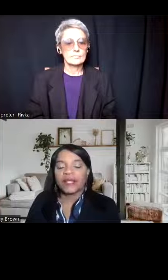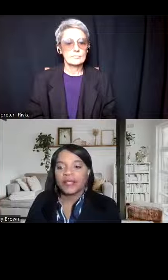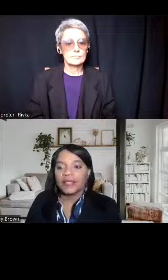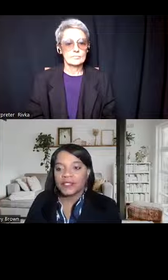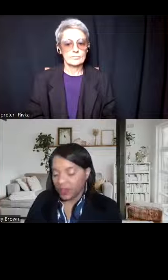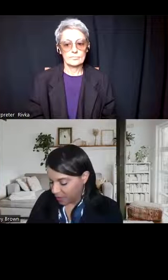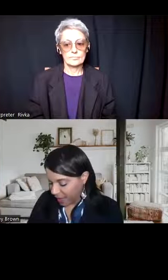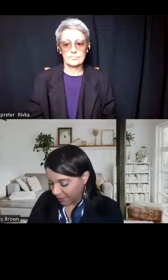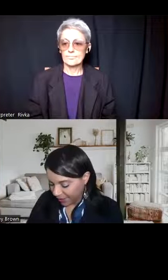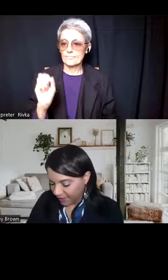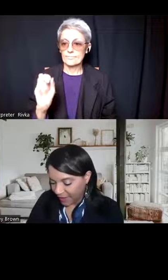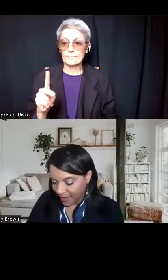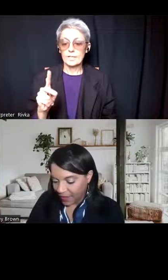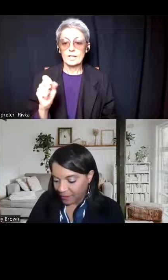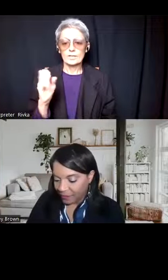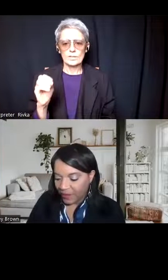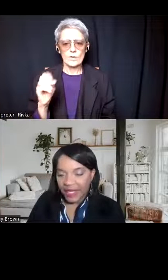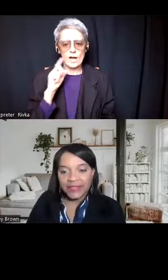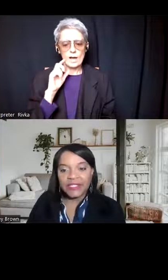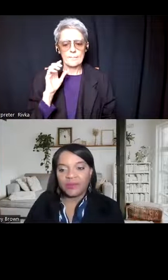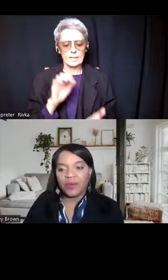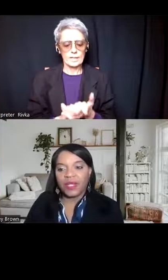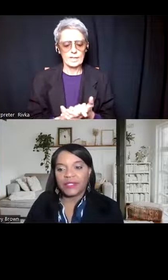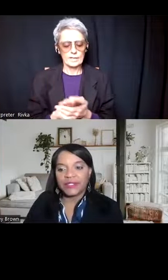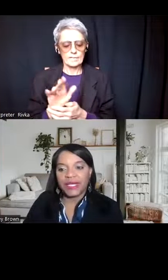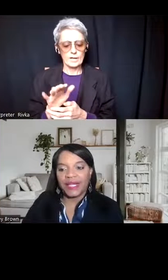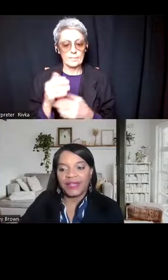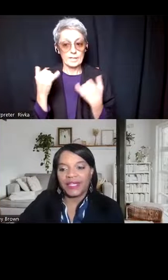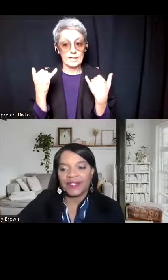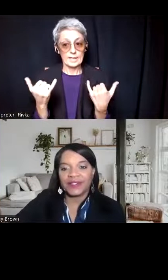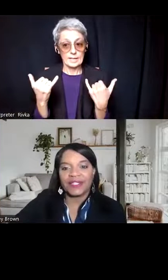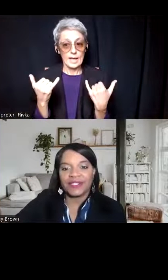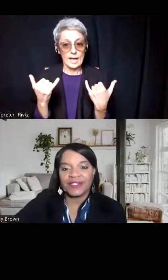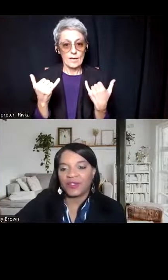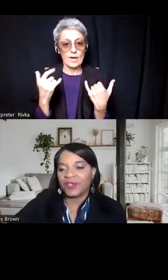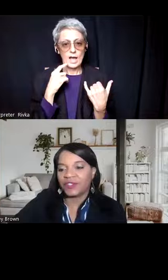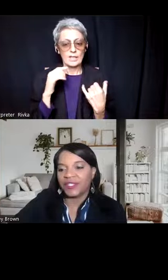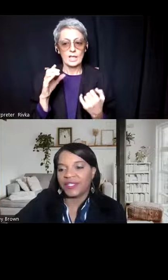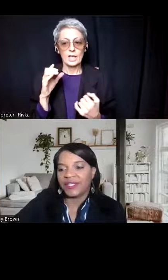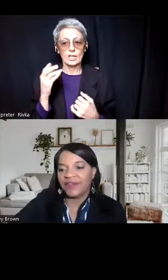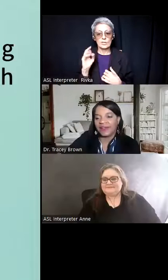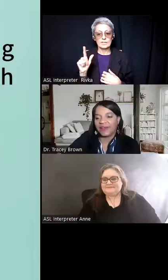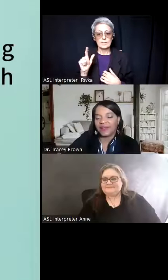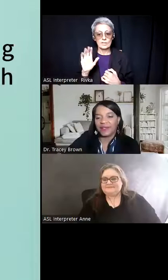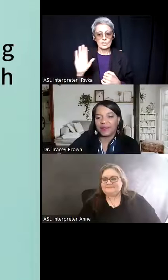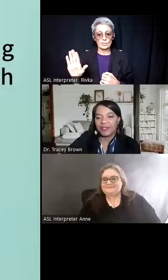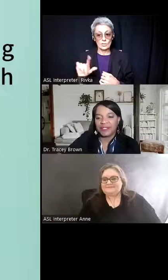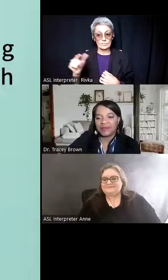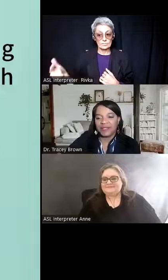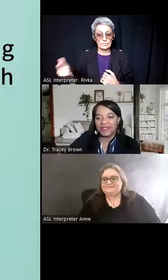All right. So I believe at this point, I think, Crystal, this is yours. You're going to invite